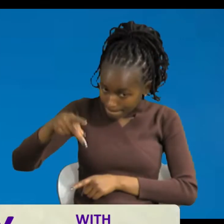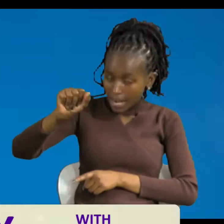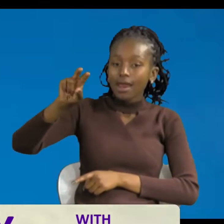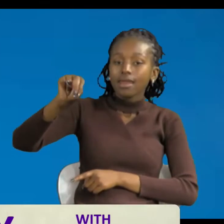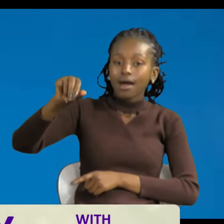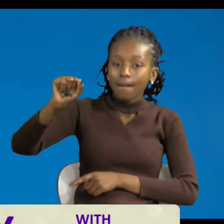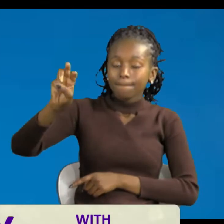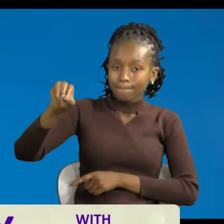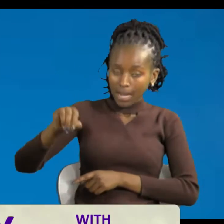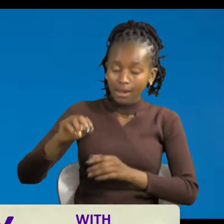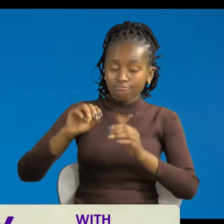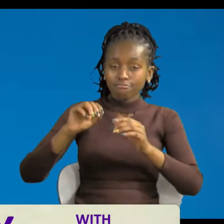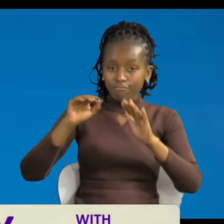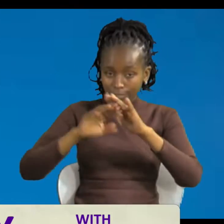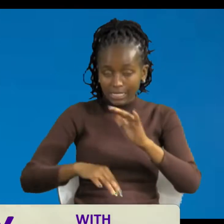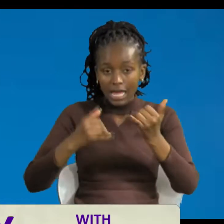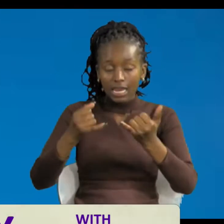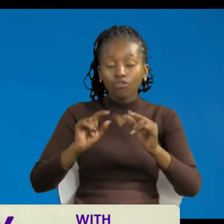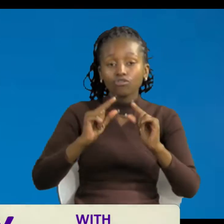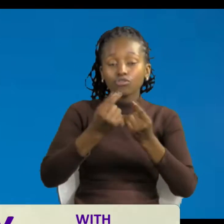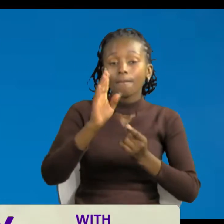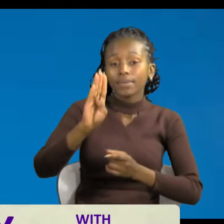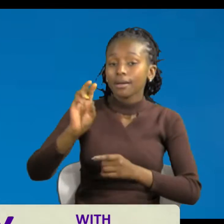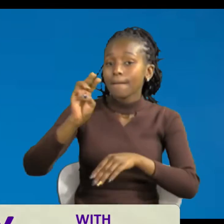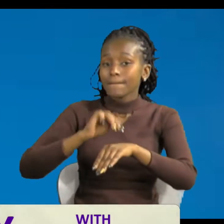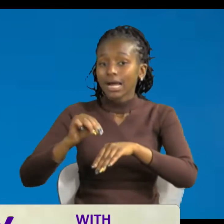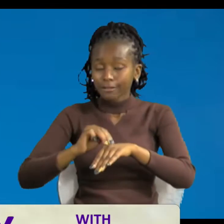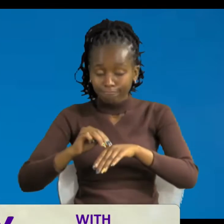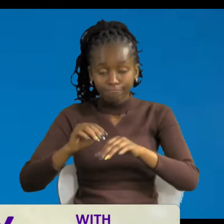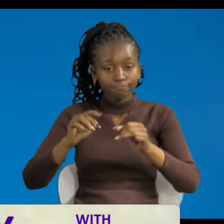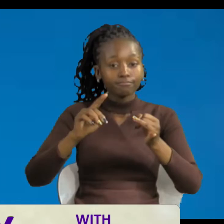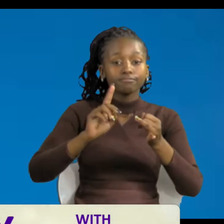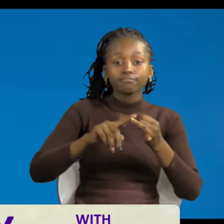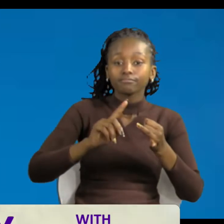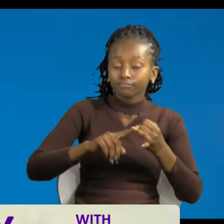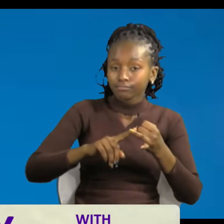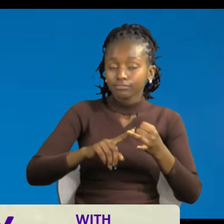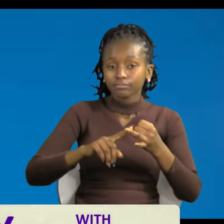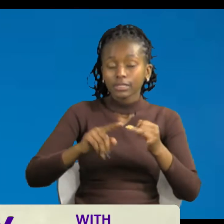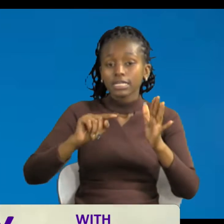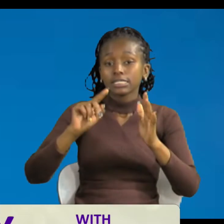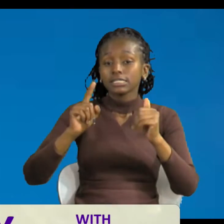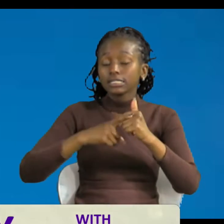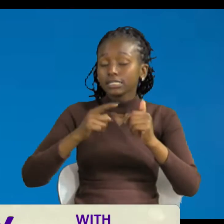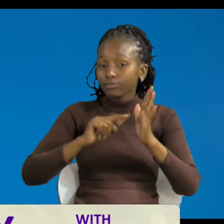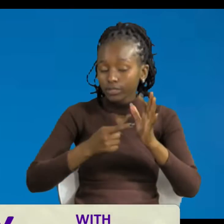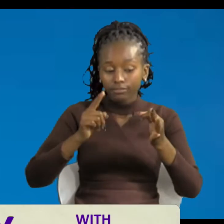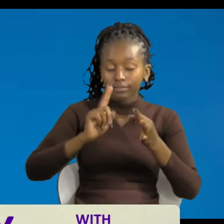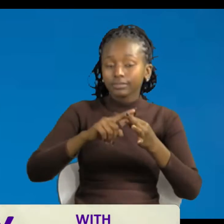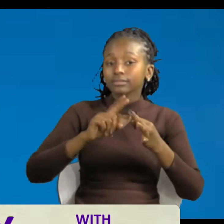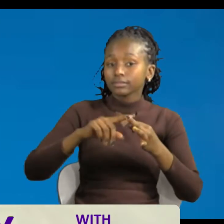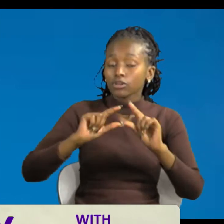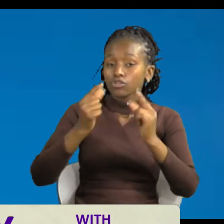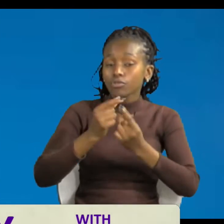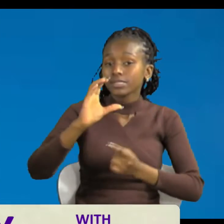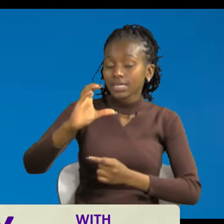Spain dominating with 7 points. Mali also closing in up in second with 6 points. Then in Group C, we have